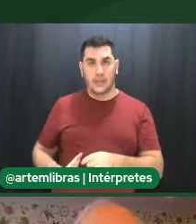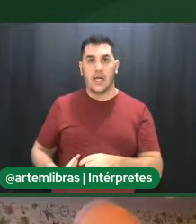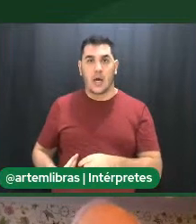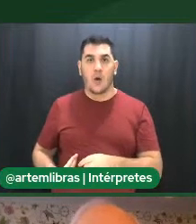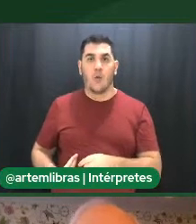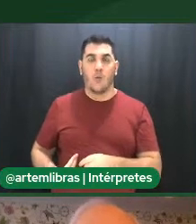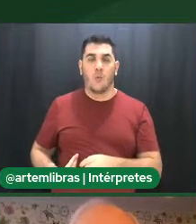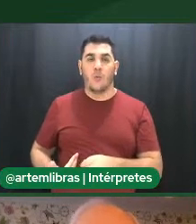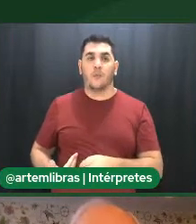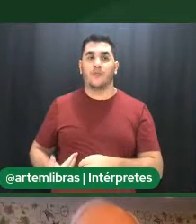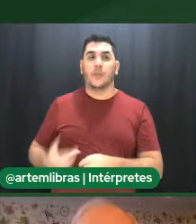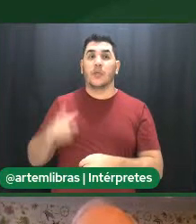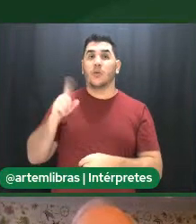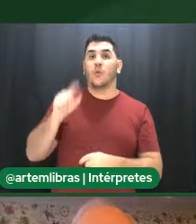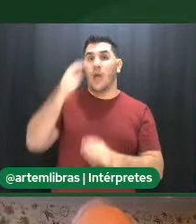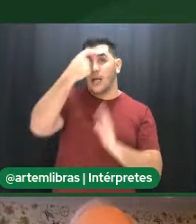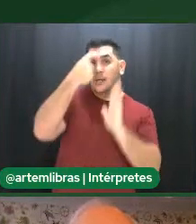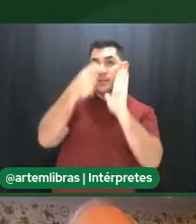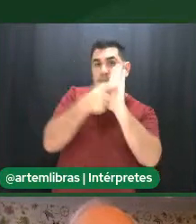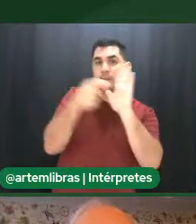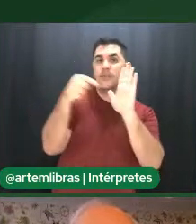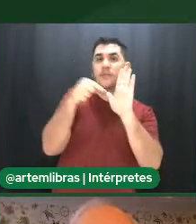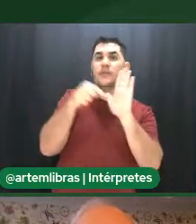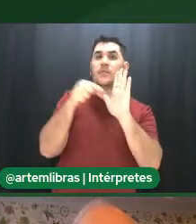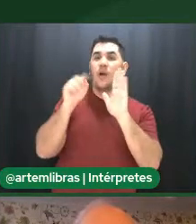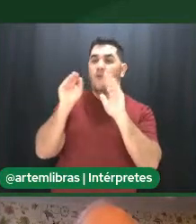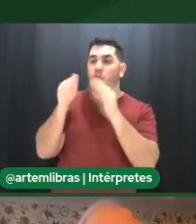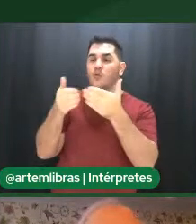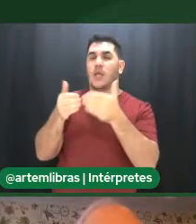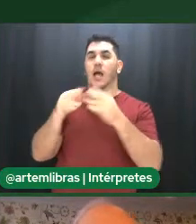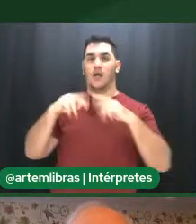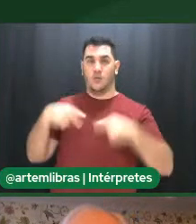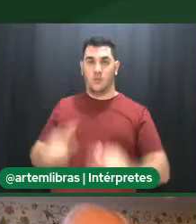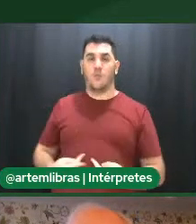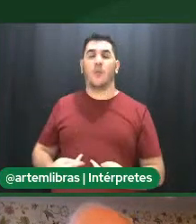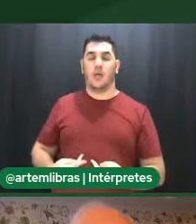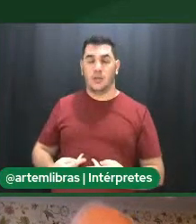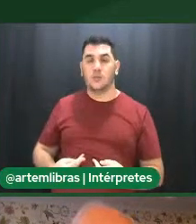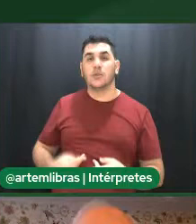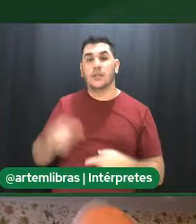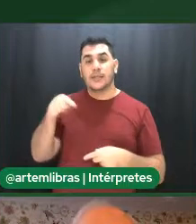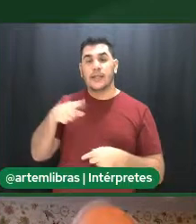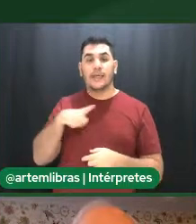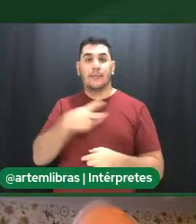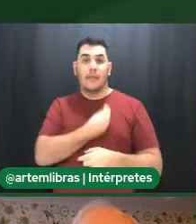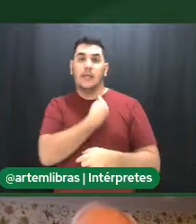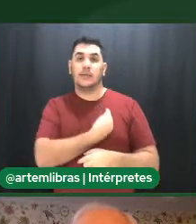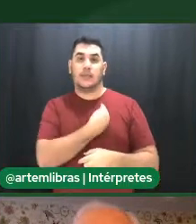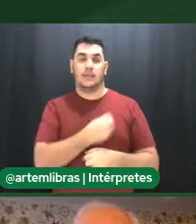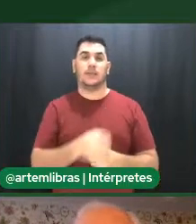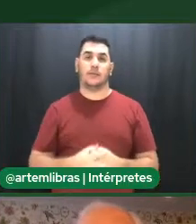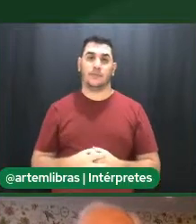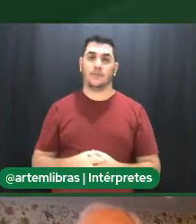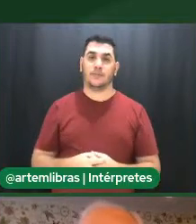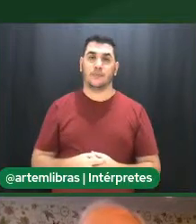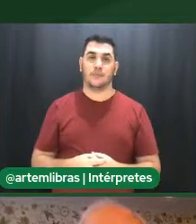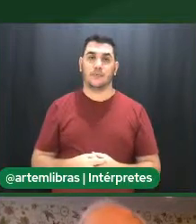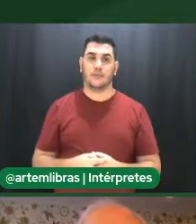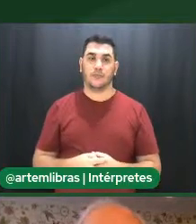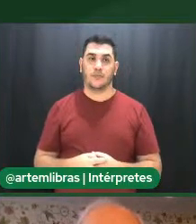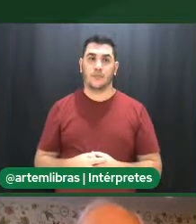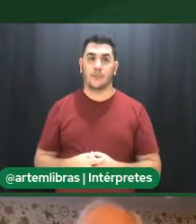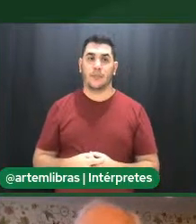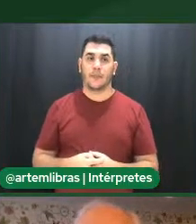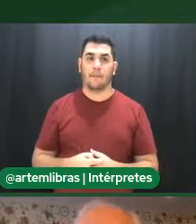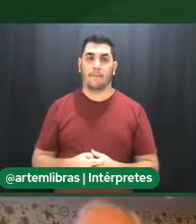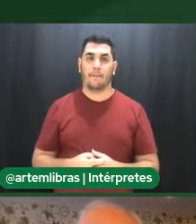but the organizations, the industries, and then government regulation and intervention where